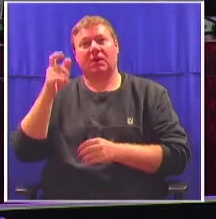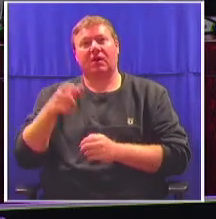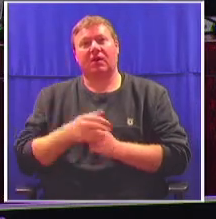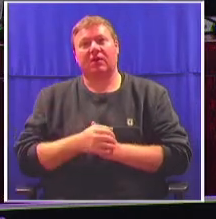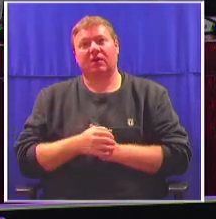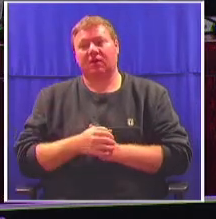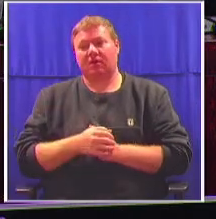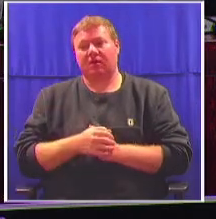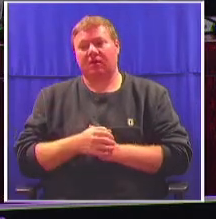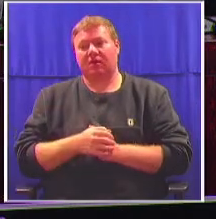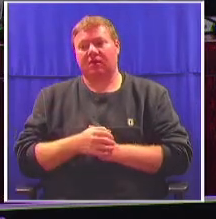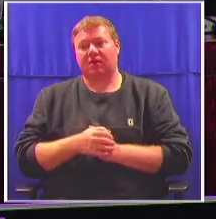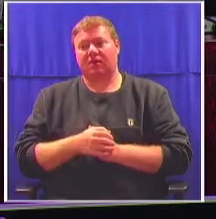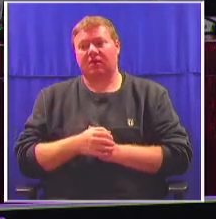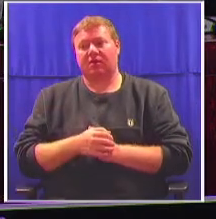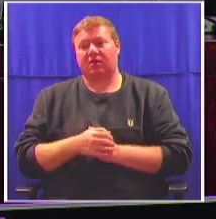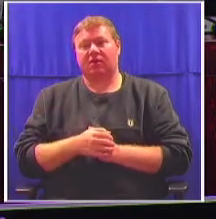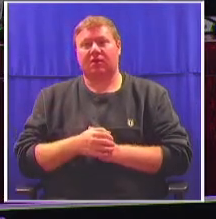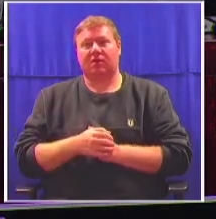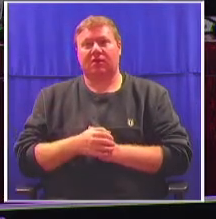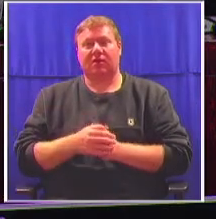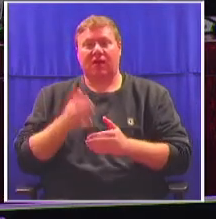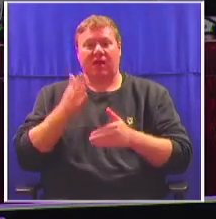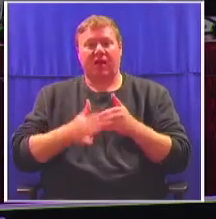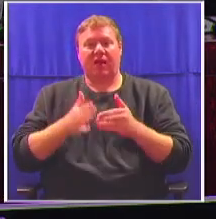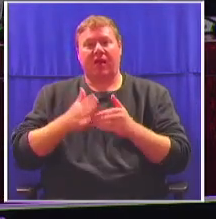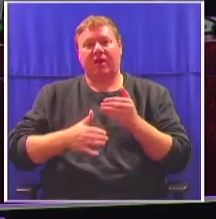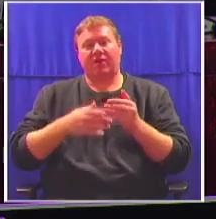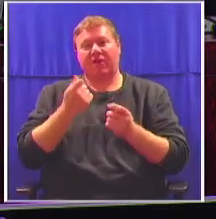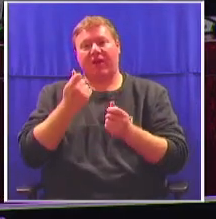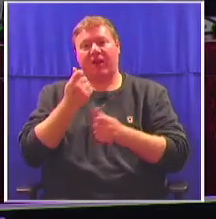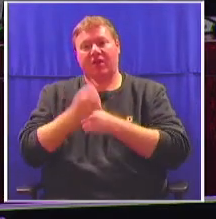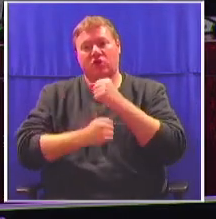but by the end of this financial year,